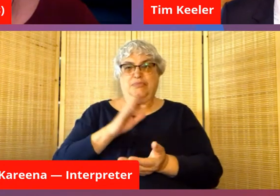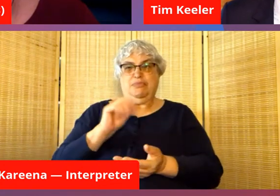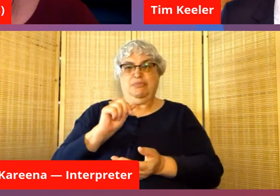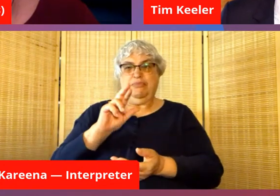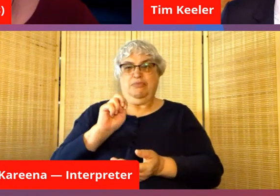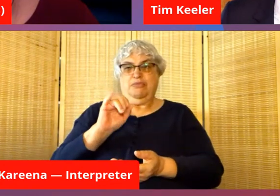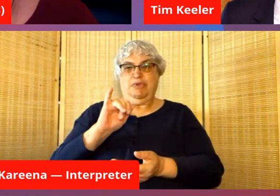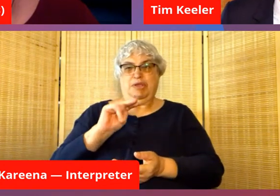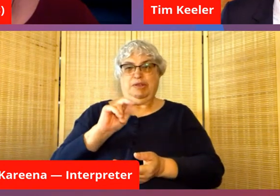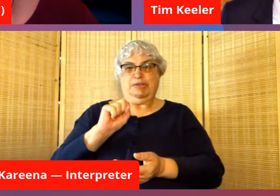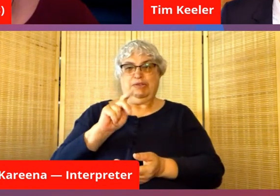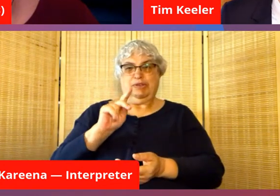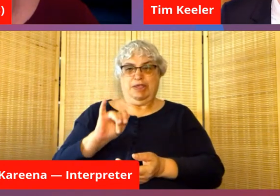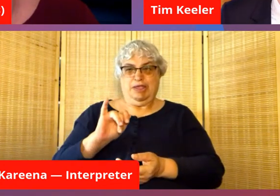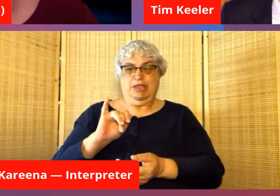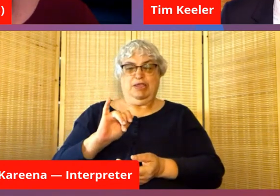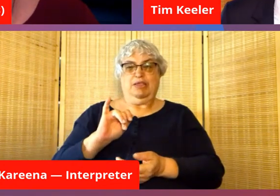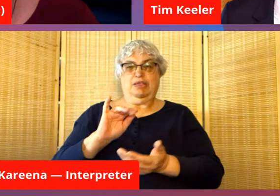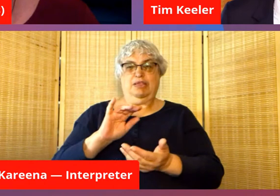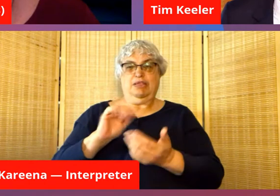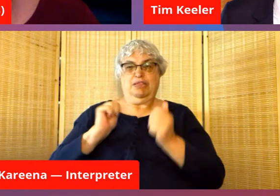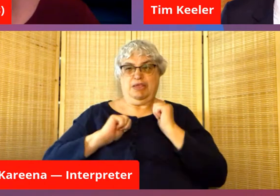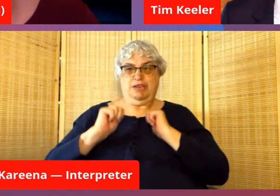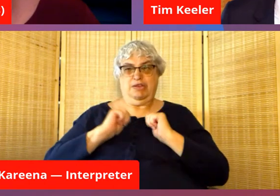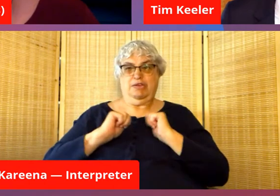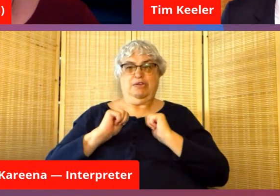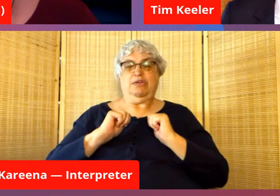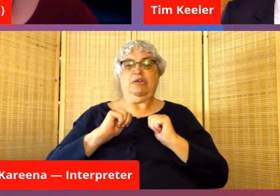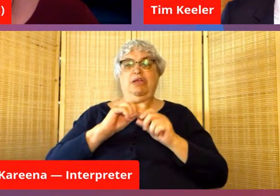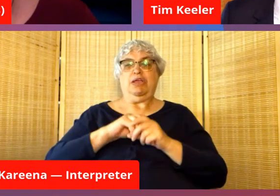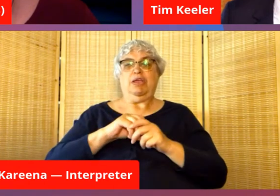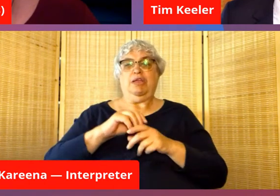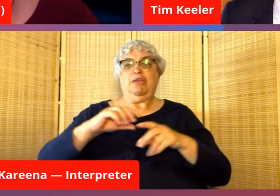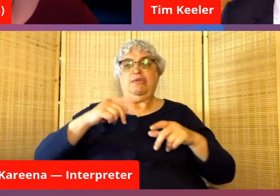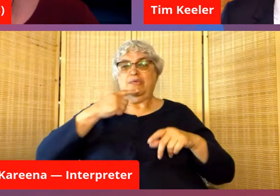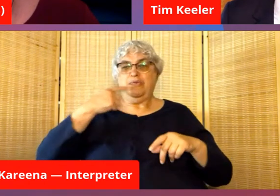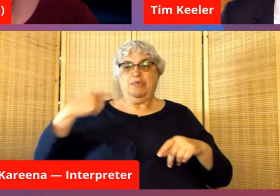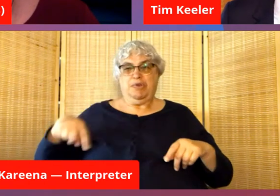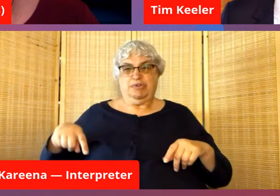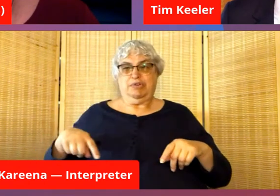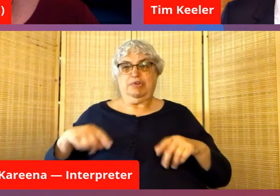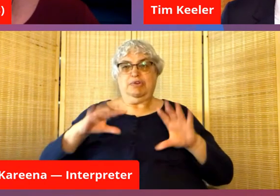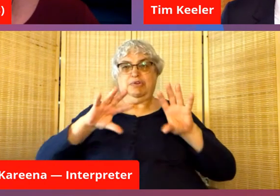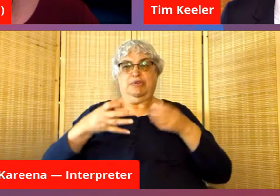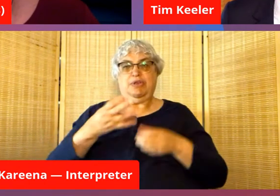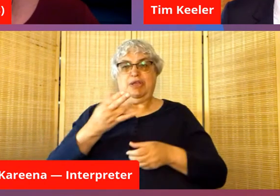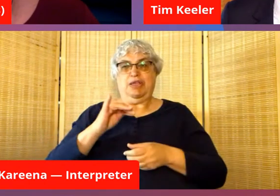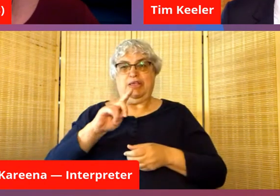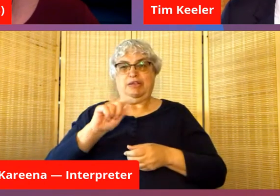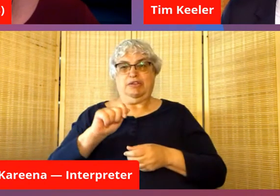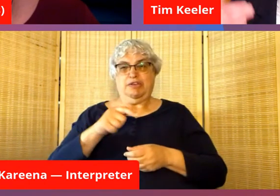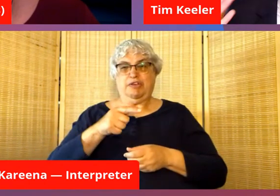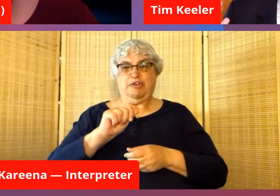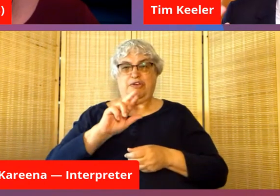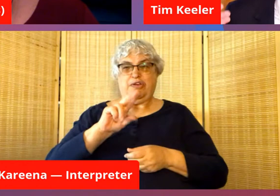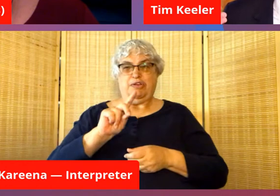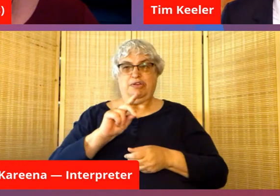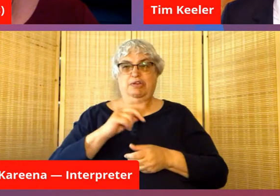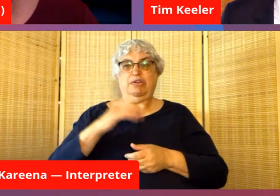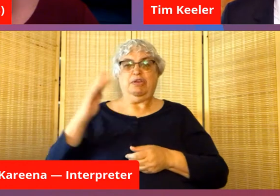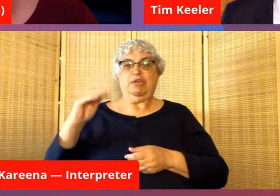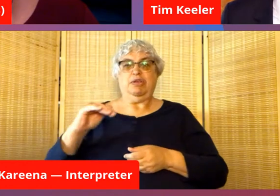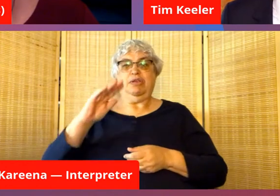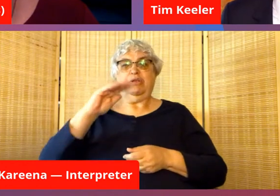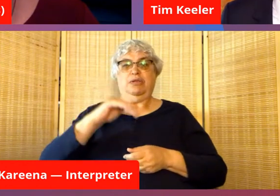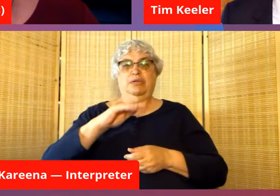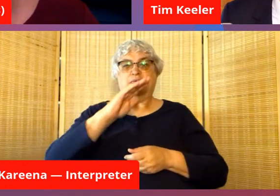Theater in Russia a few years back. And it's actually a bit of an arrangement. The Hildegard song itself is just a melody. It's a